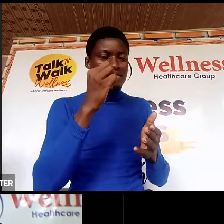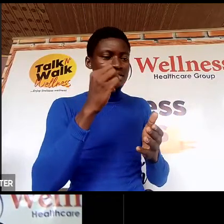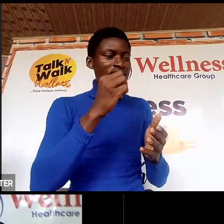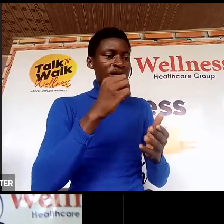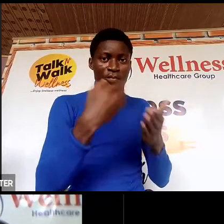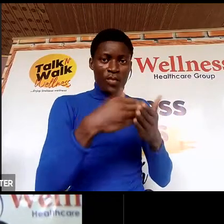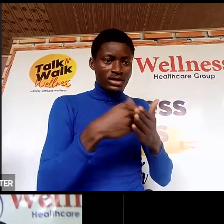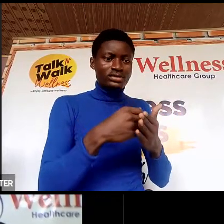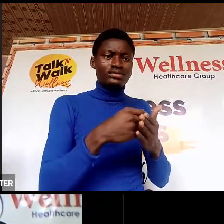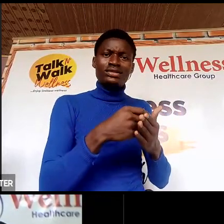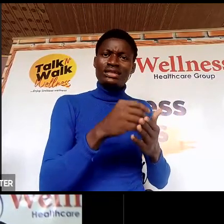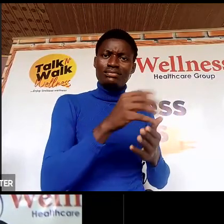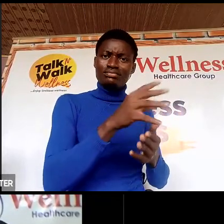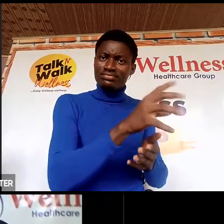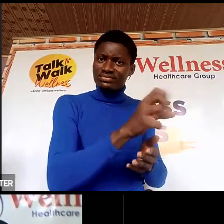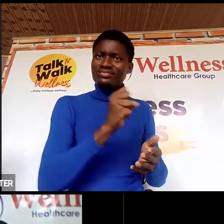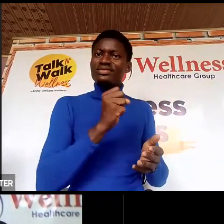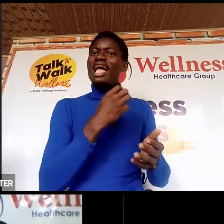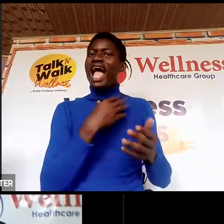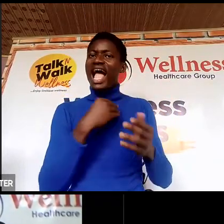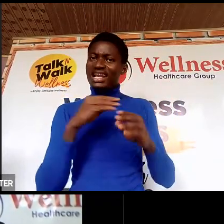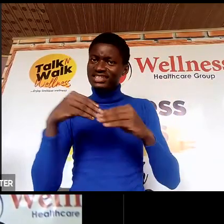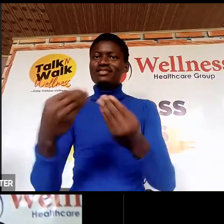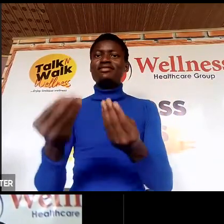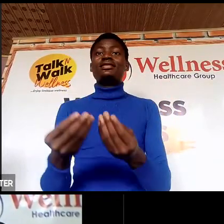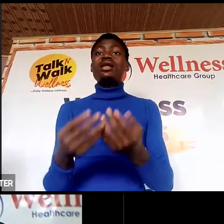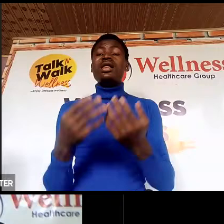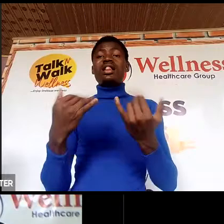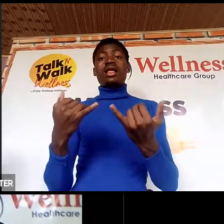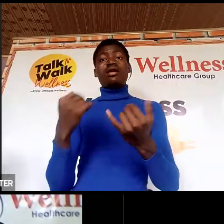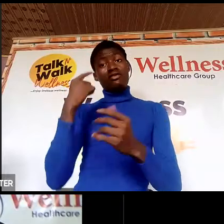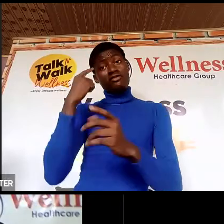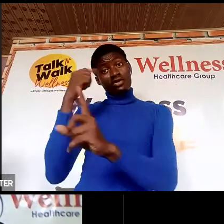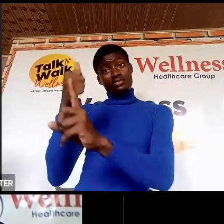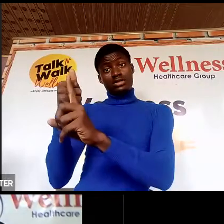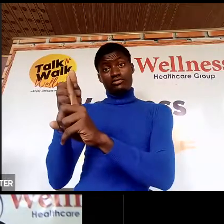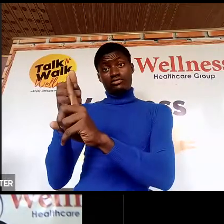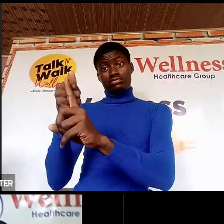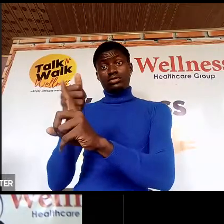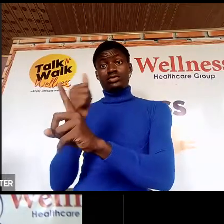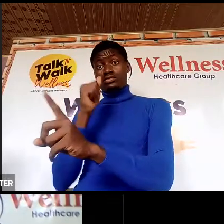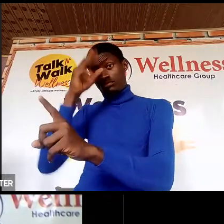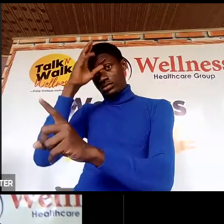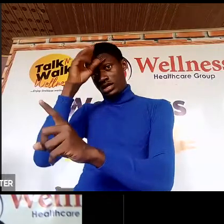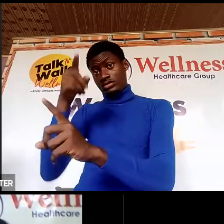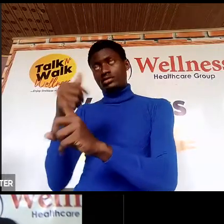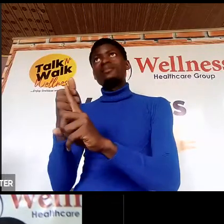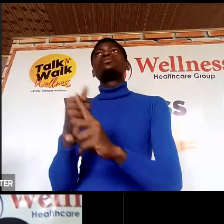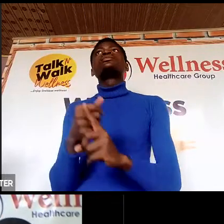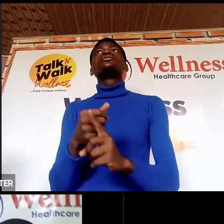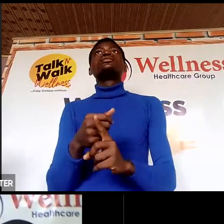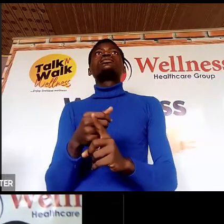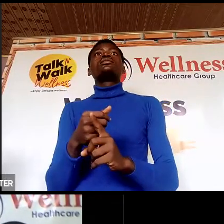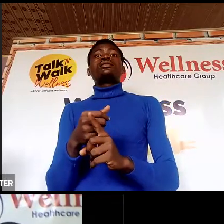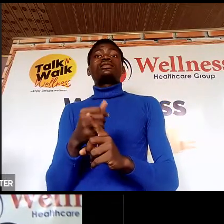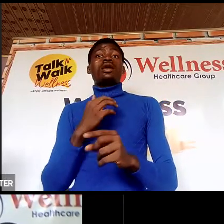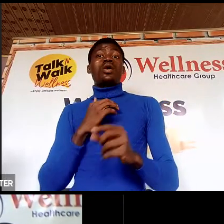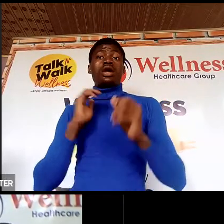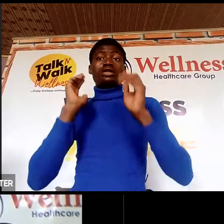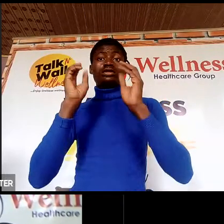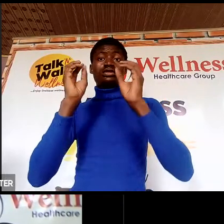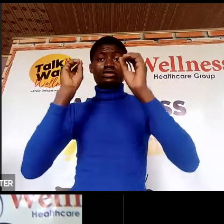at the beginning of every month, I want to be able to put something little aside for myself. So the way I say, whatever I put aside, I